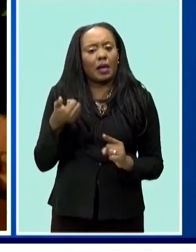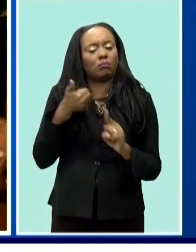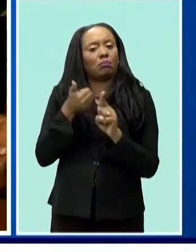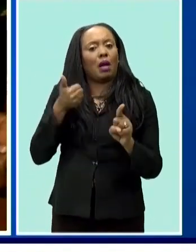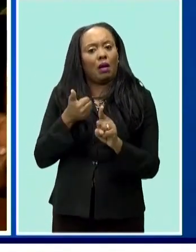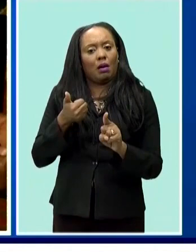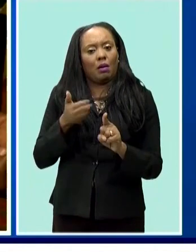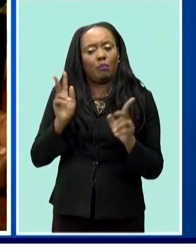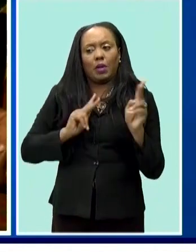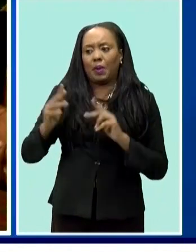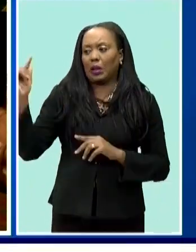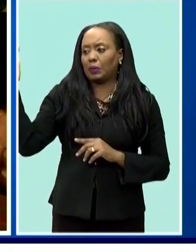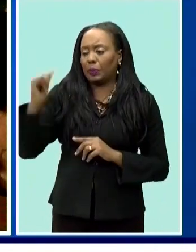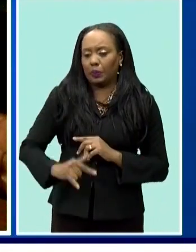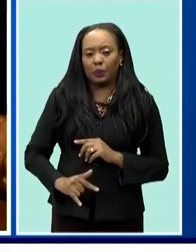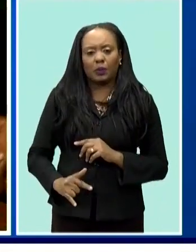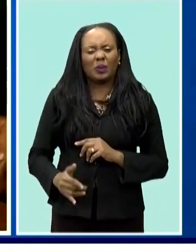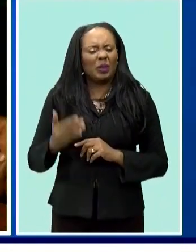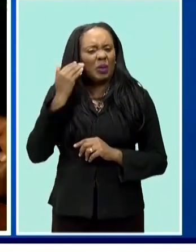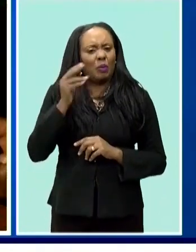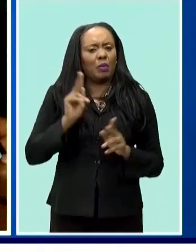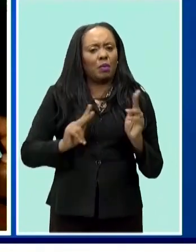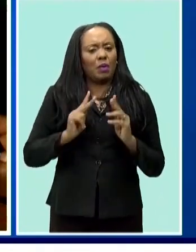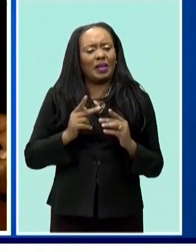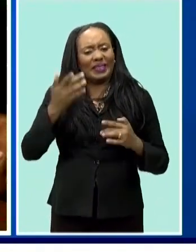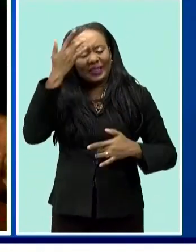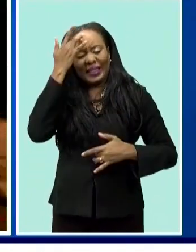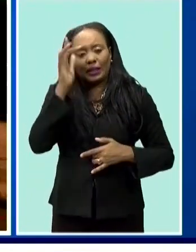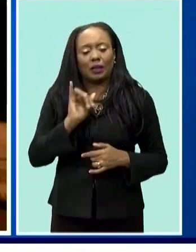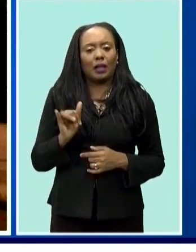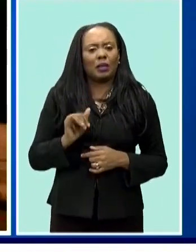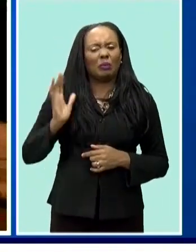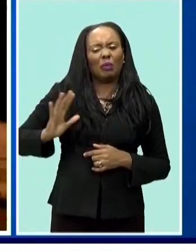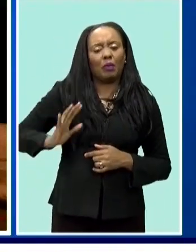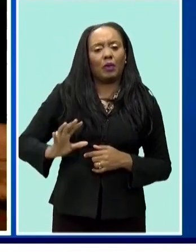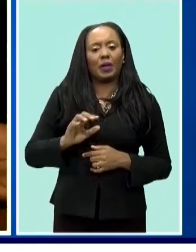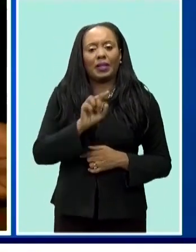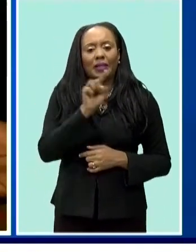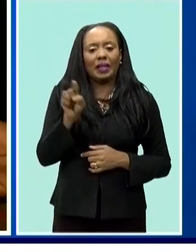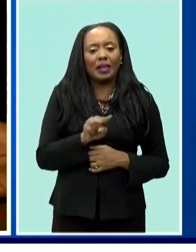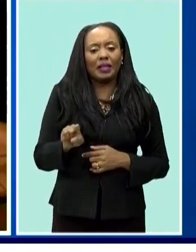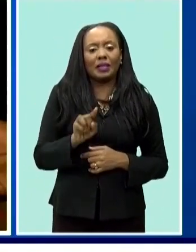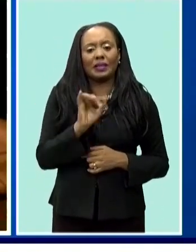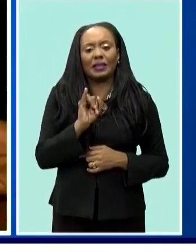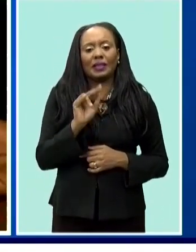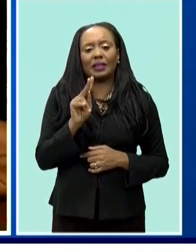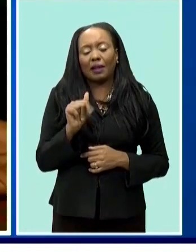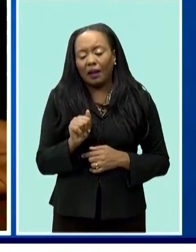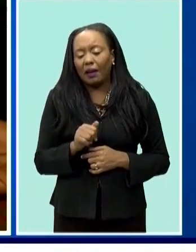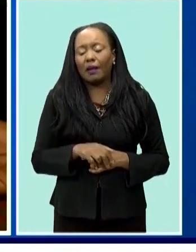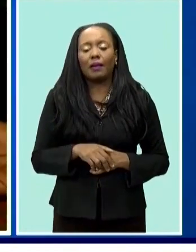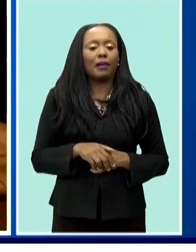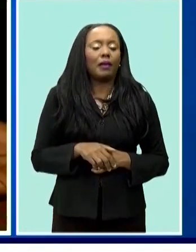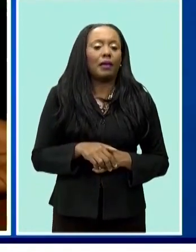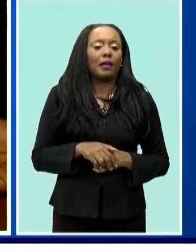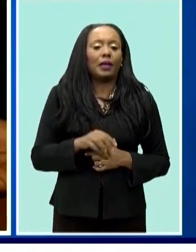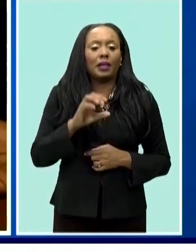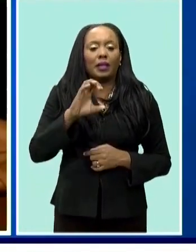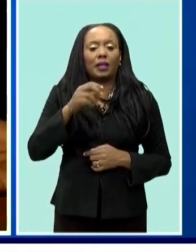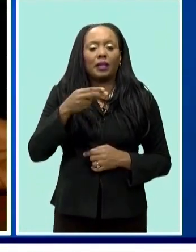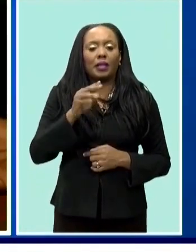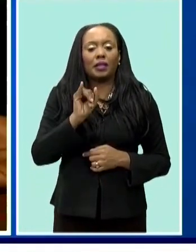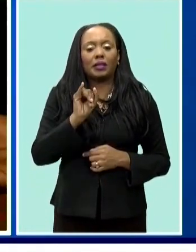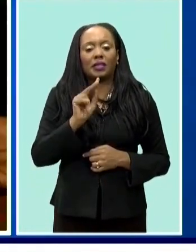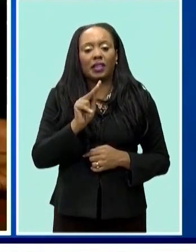experienced chikungunya and Zika, and we've got over our sewerage issues, but our job, as I said, at